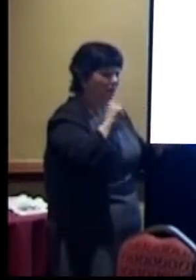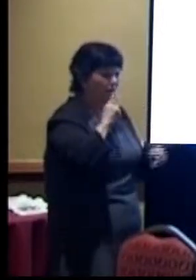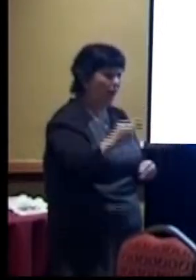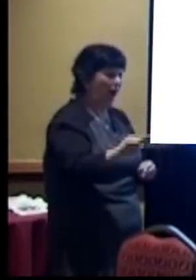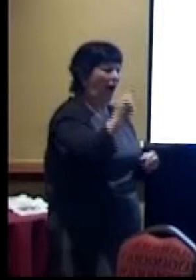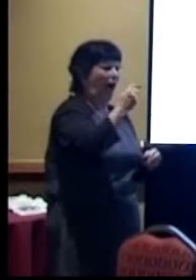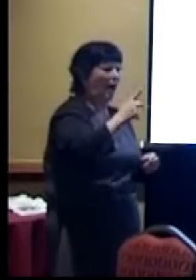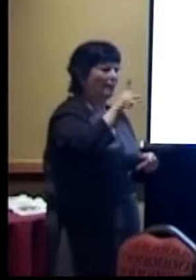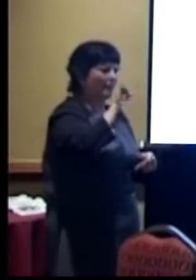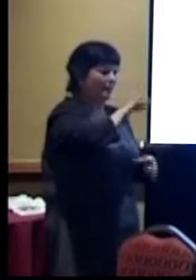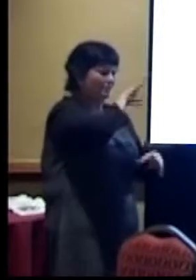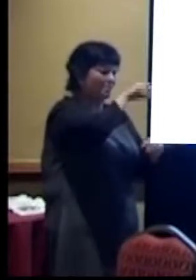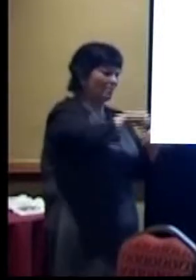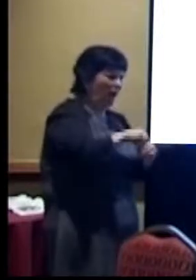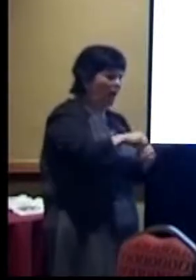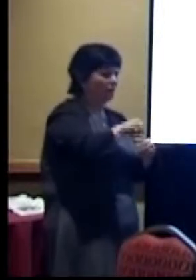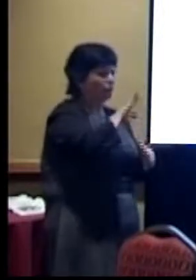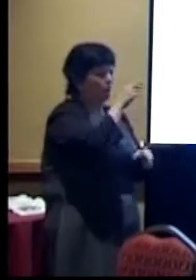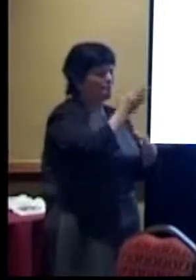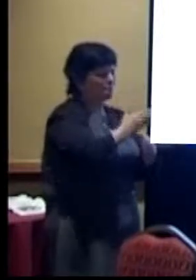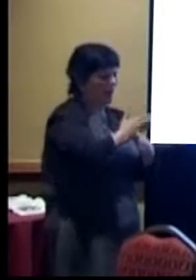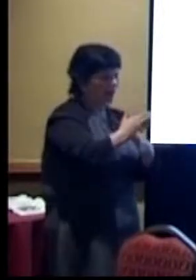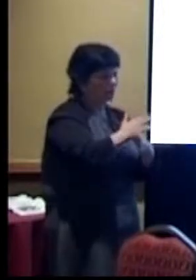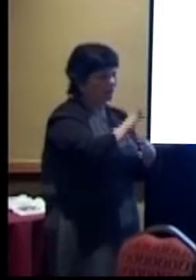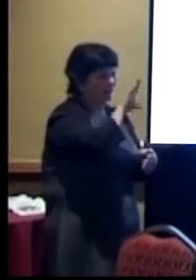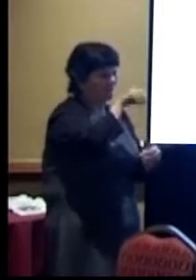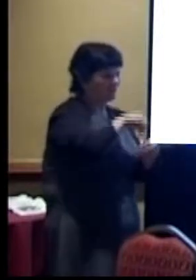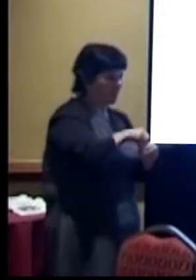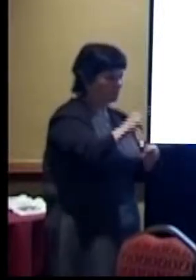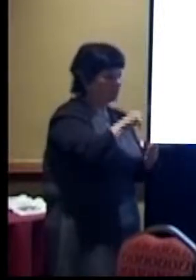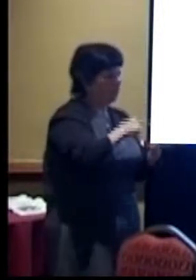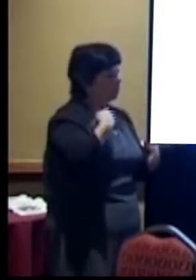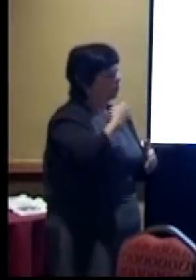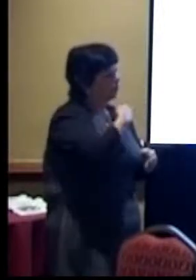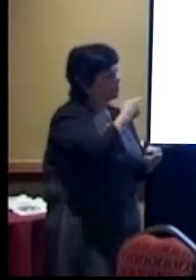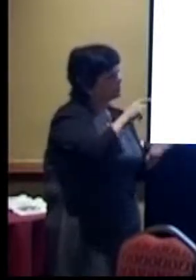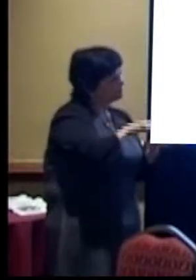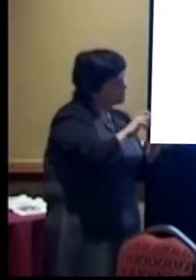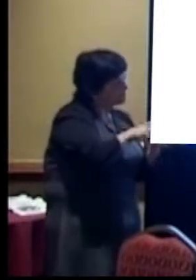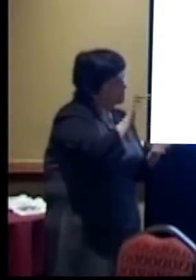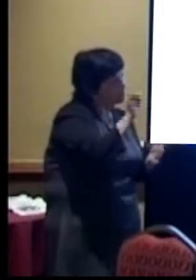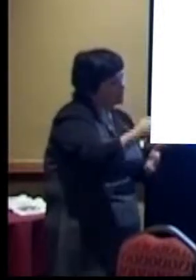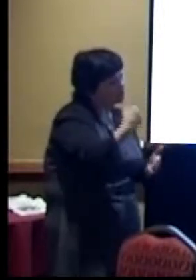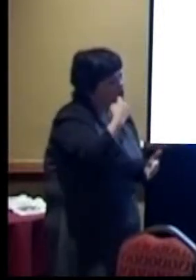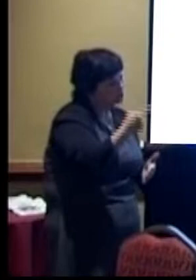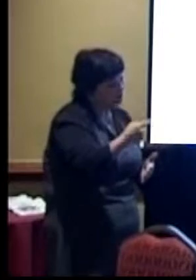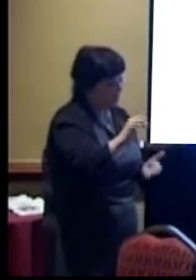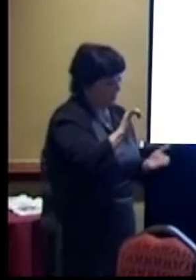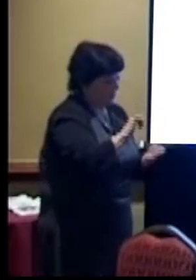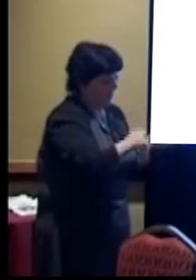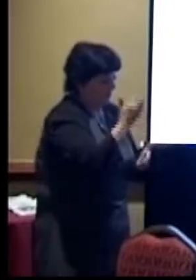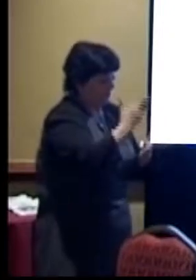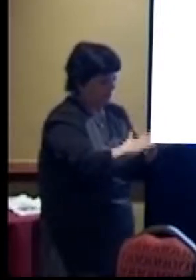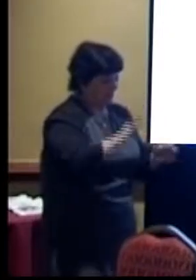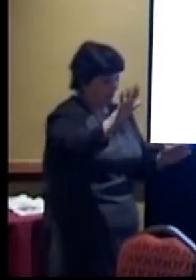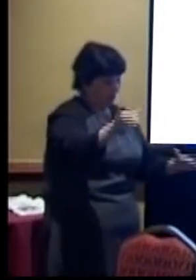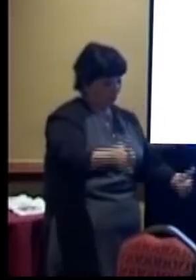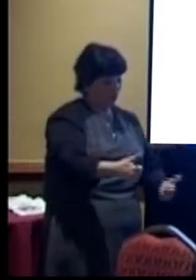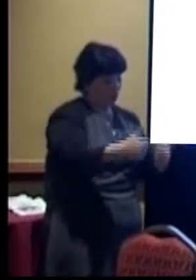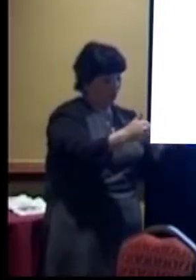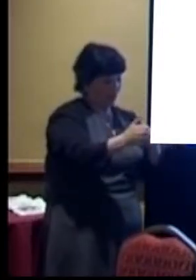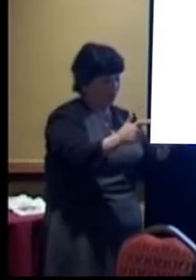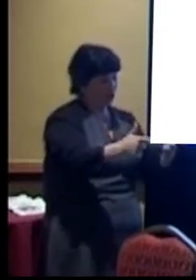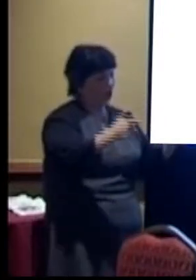highly involved on the spectrum or moderately involved on the spectrum. What we mean by that is to say that some of these challenges